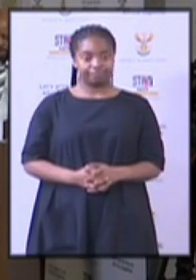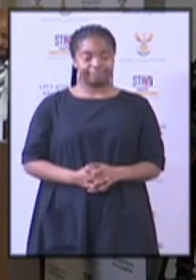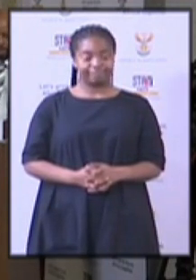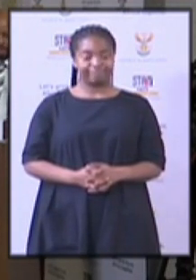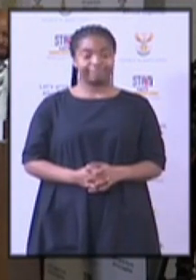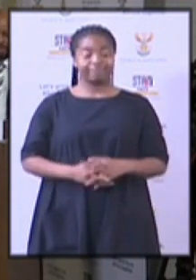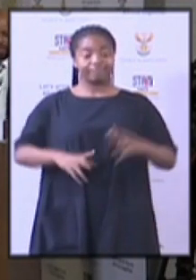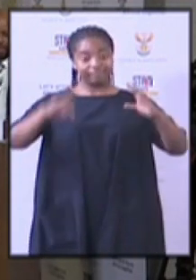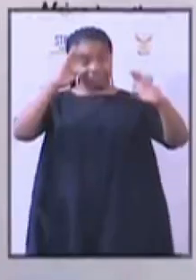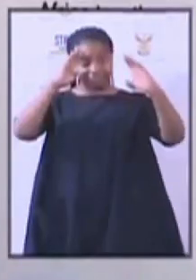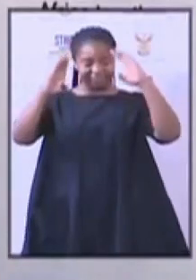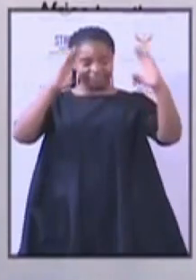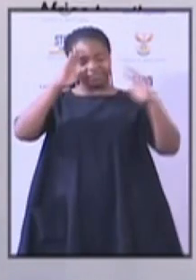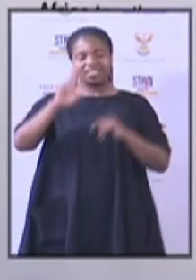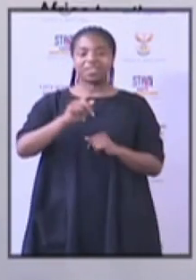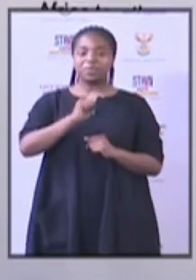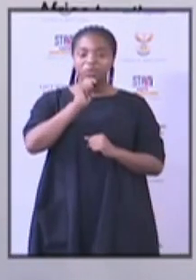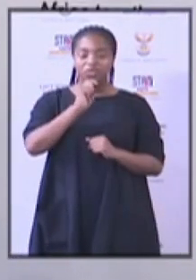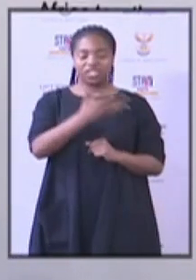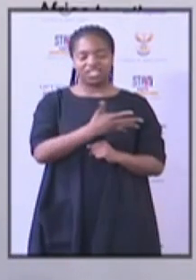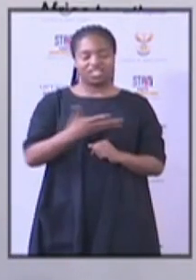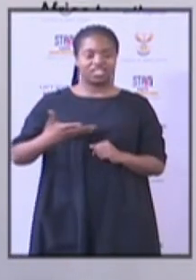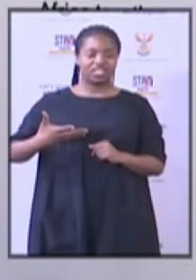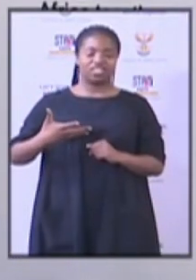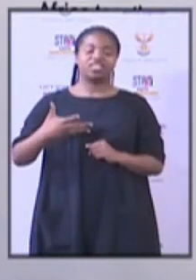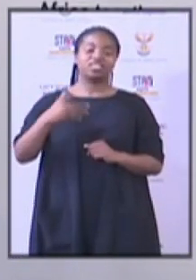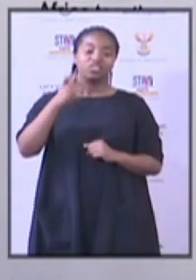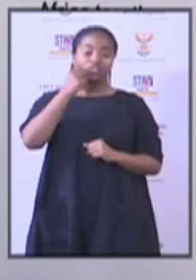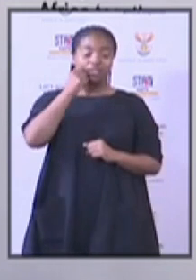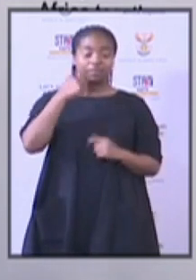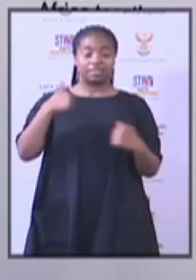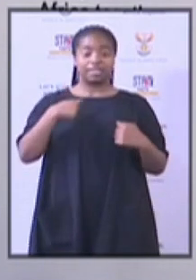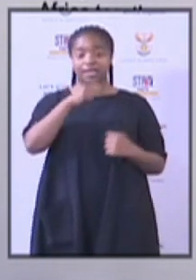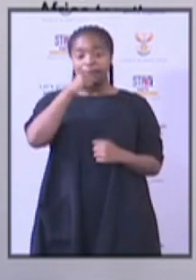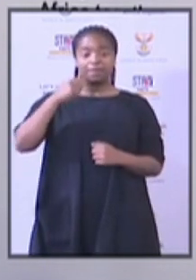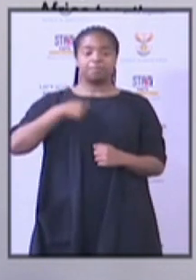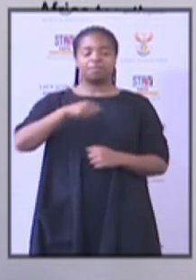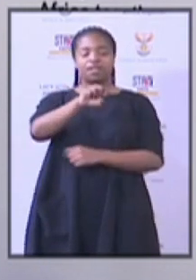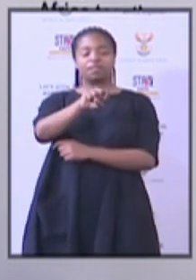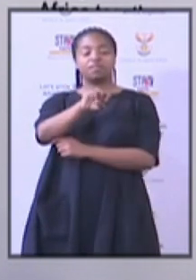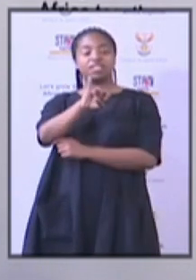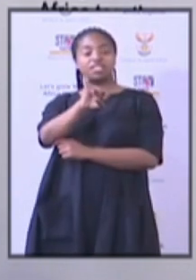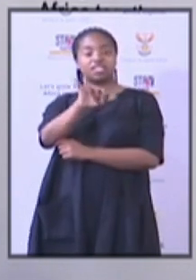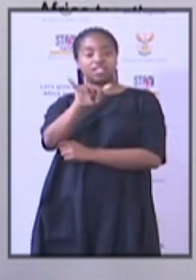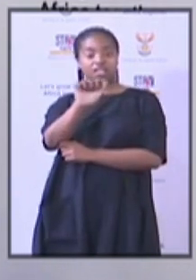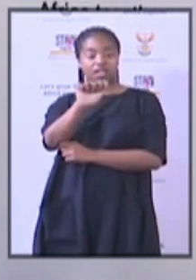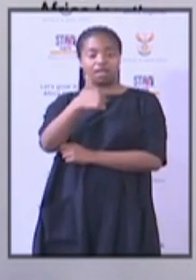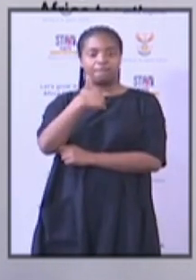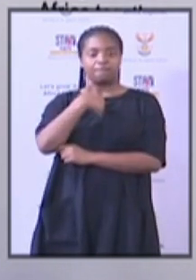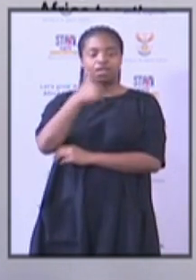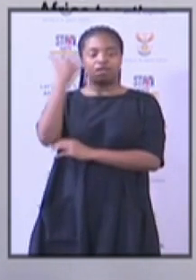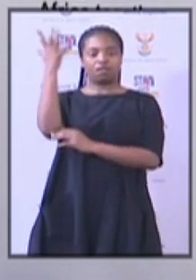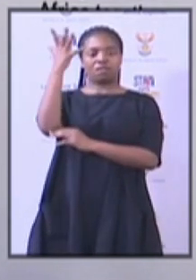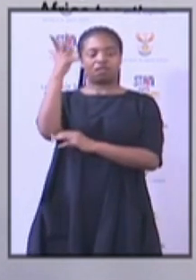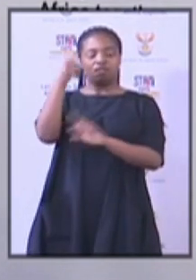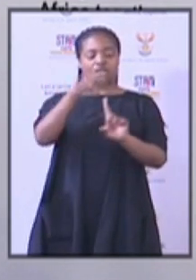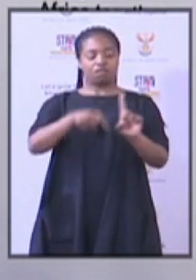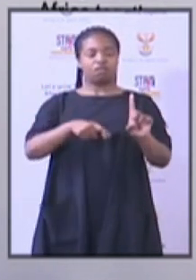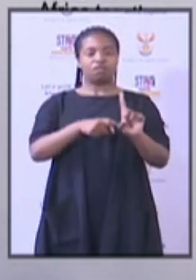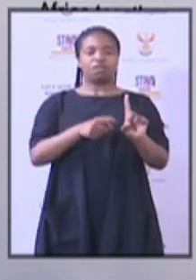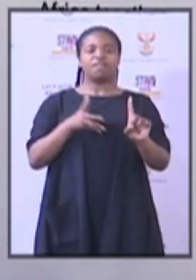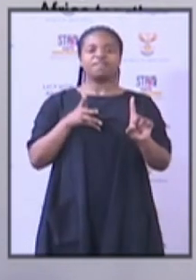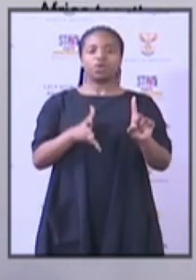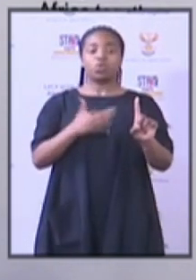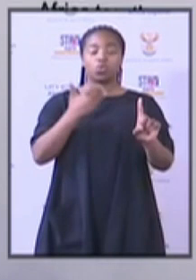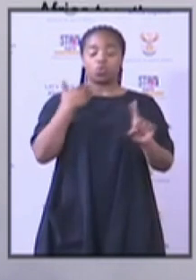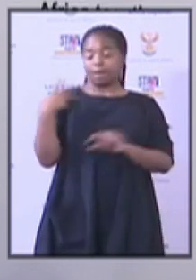Good morning, ladies and gentlemen. My name is Siya Koza. I'm the spokesperson for the Minister of Home Affairs. My role